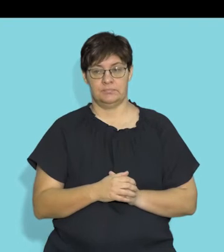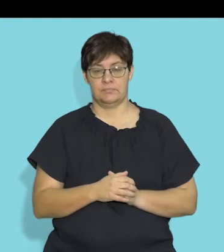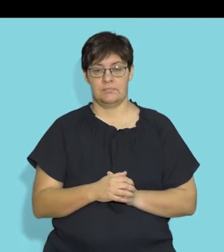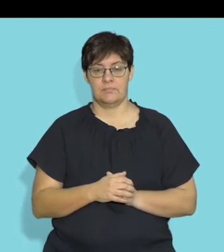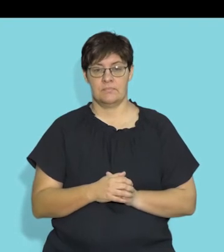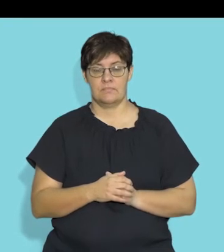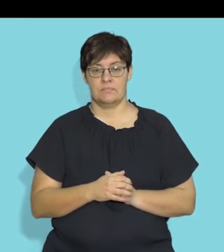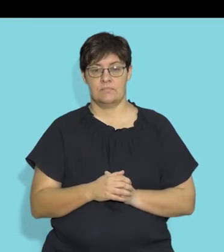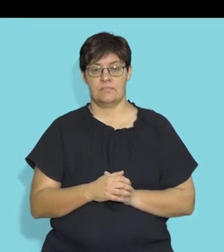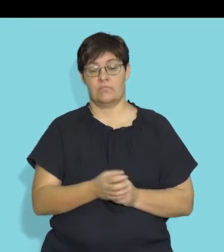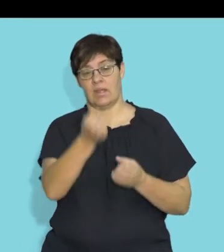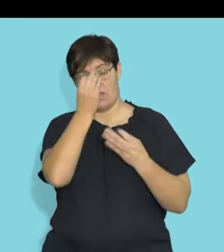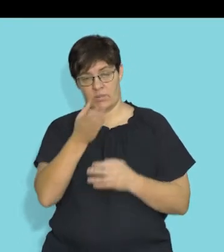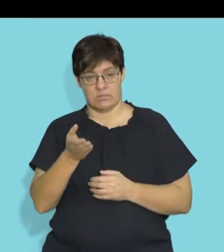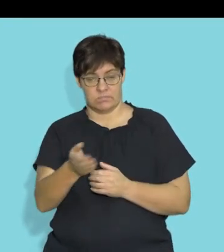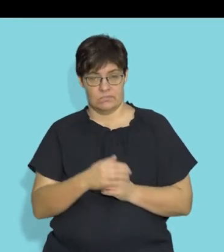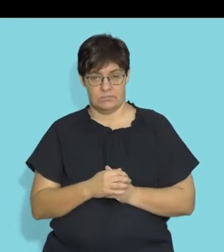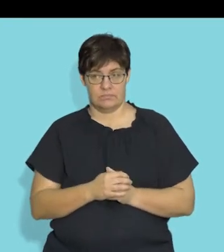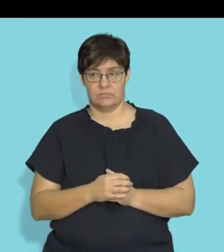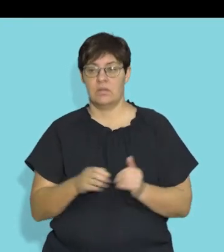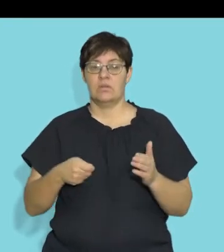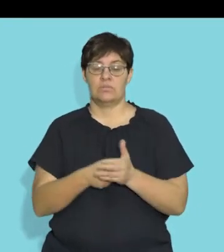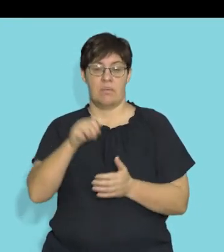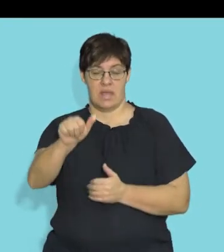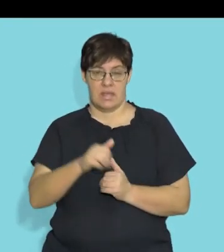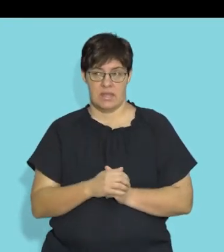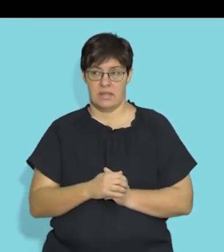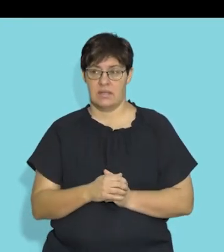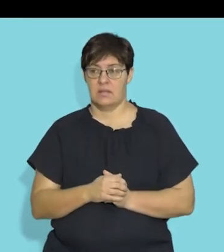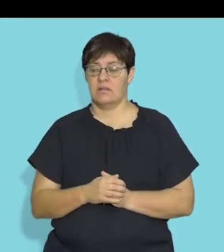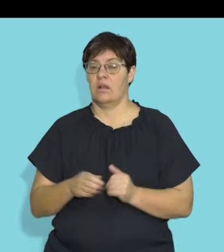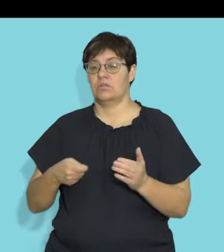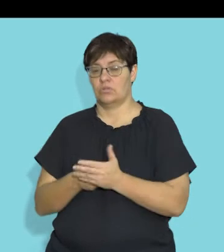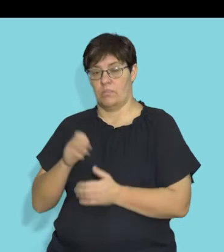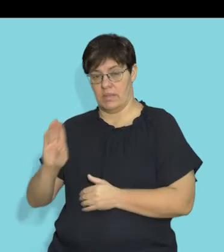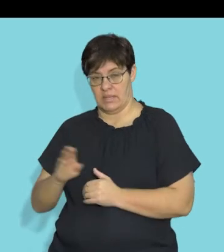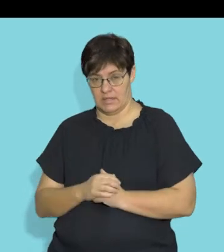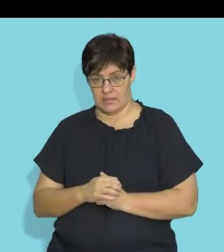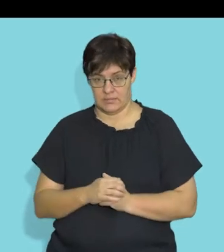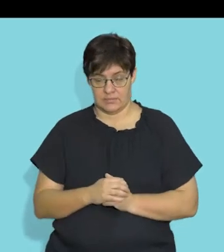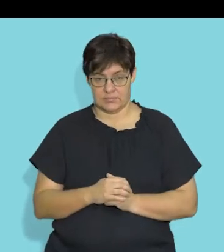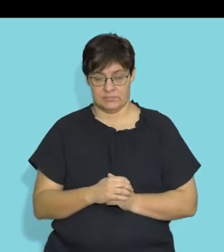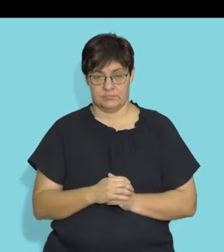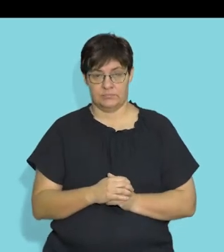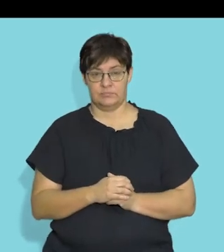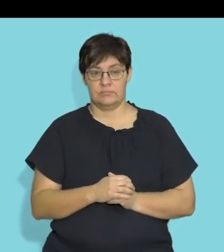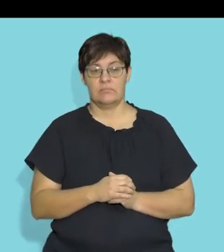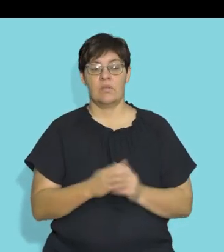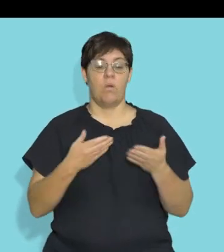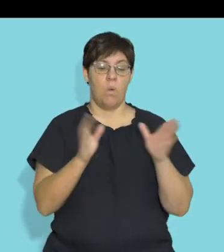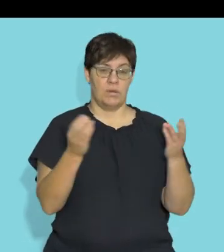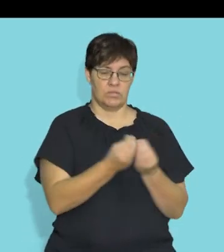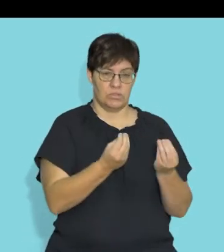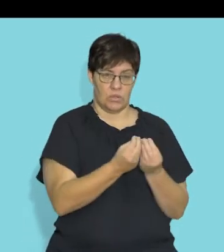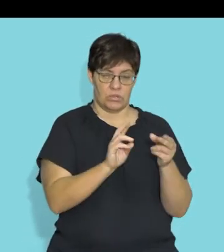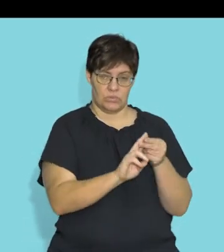Okay, there's our information. This is shop A and this is shop B, right? So